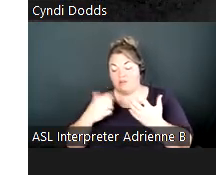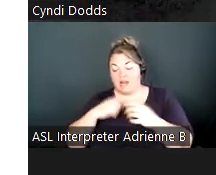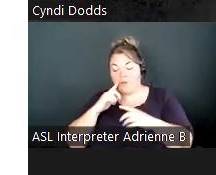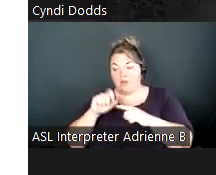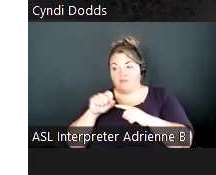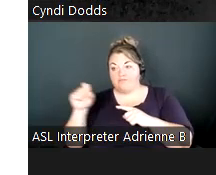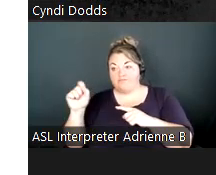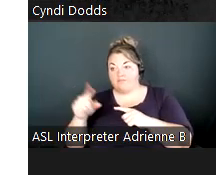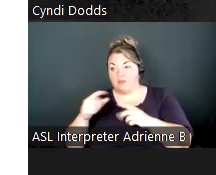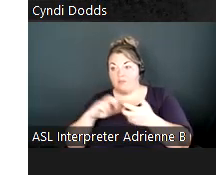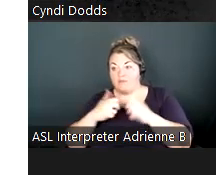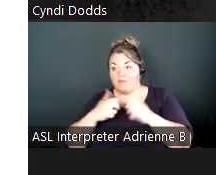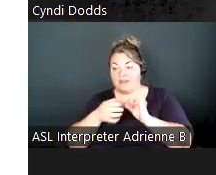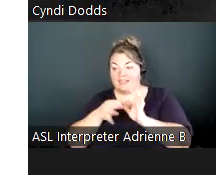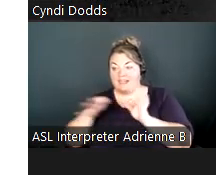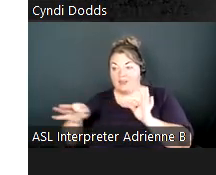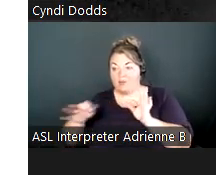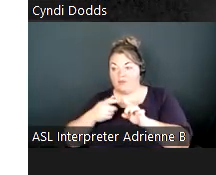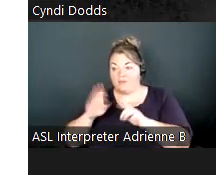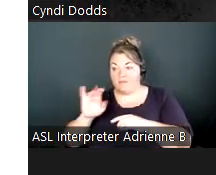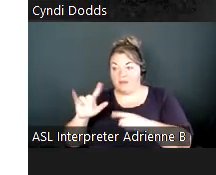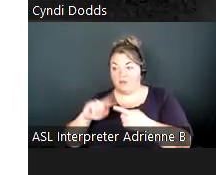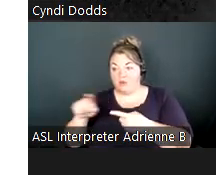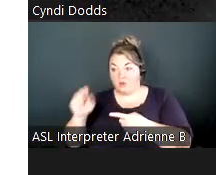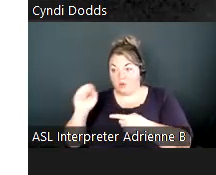language from the bill to you. Thanks.